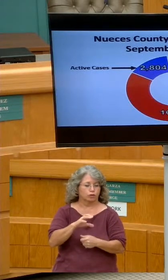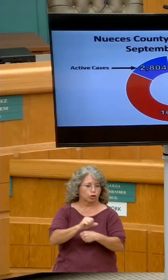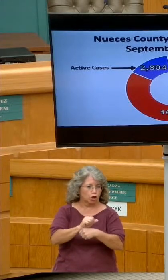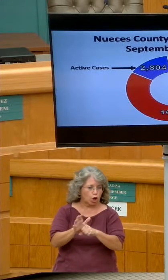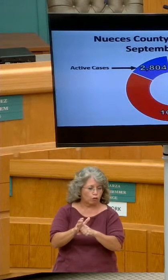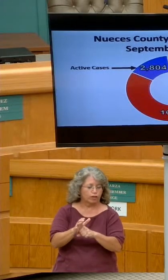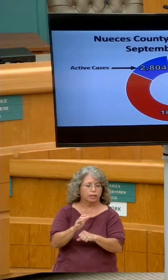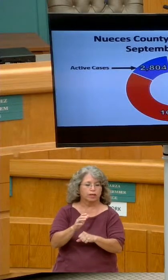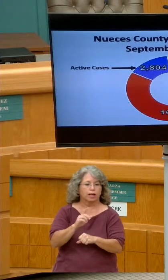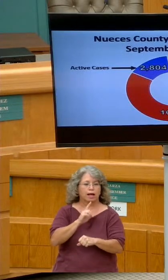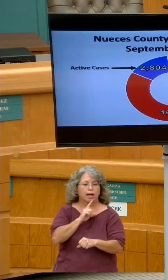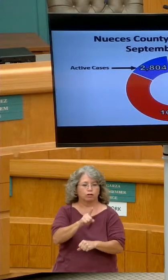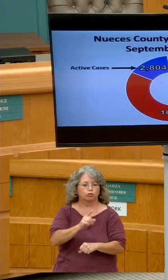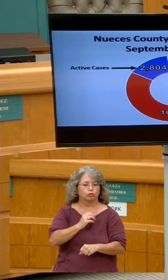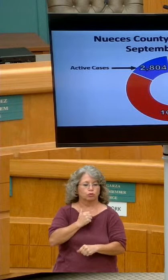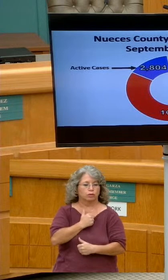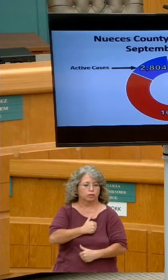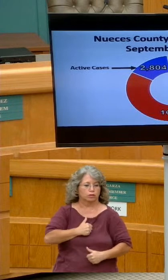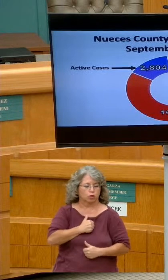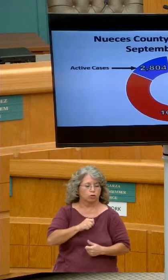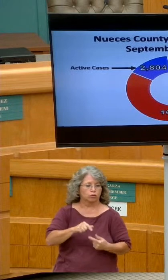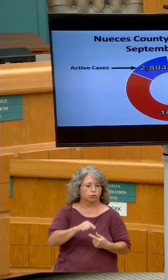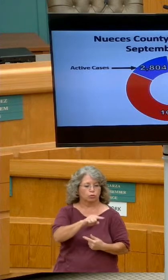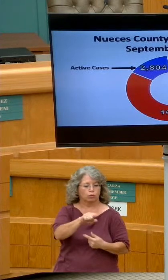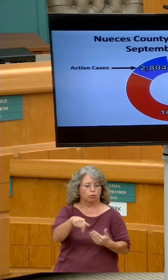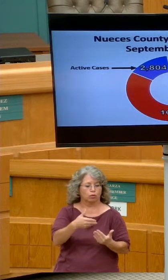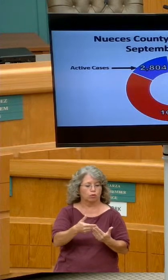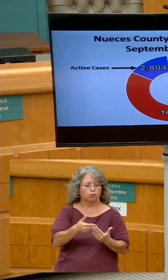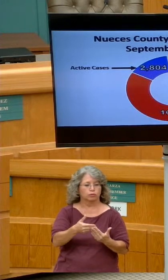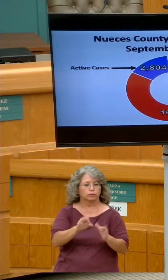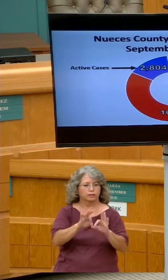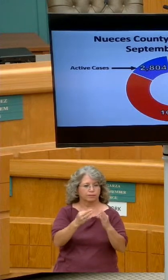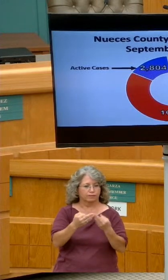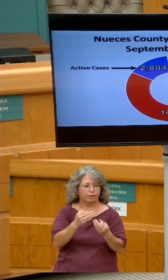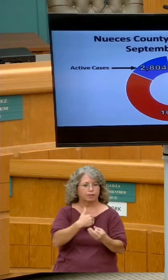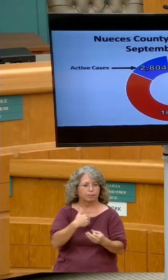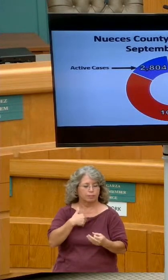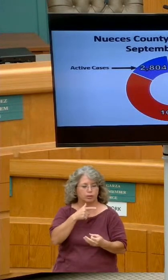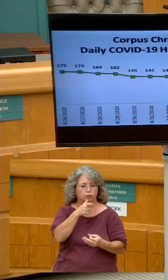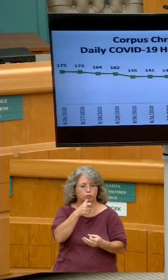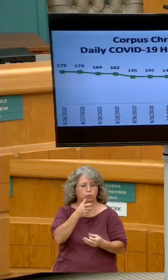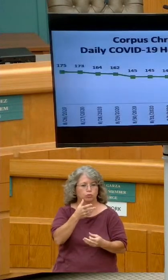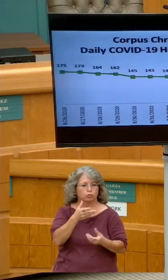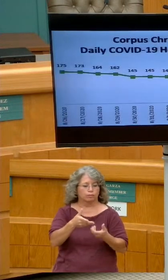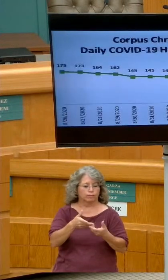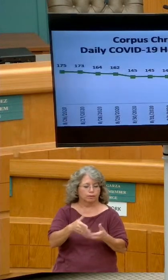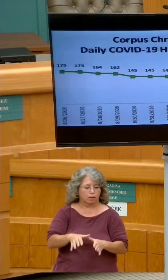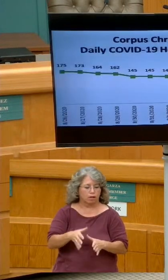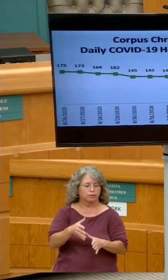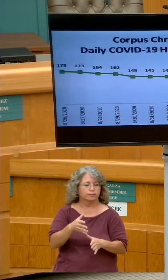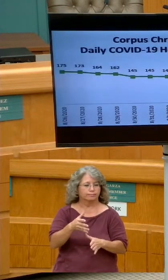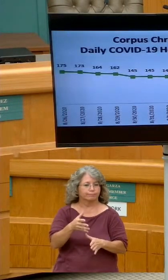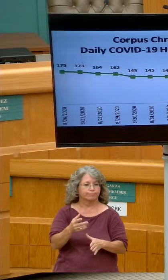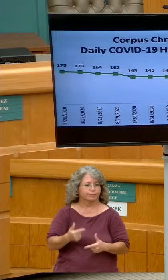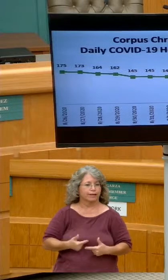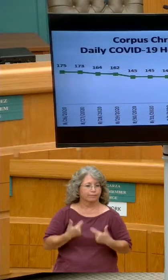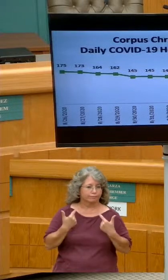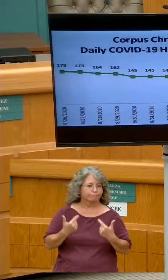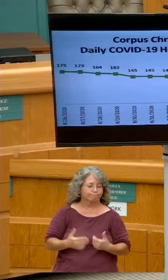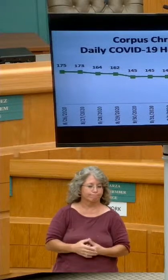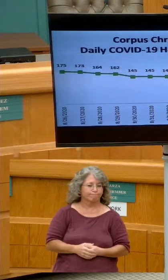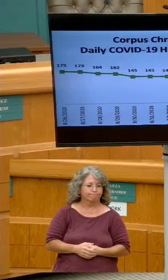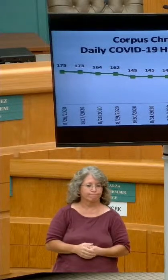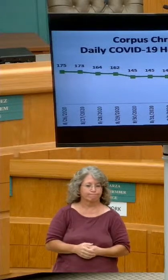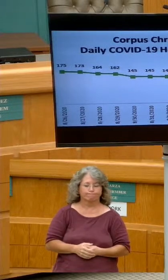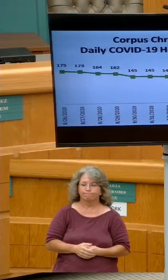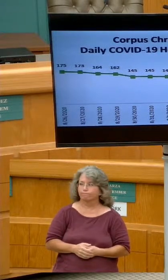go out to the family members of all of those individuals that lost their lives. Next slide. Here are the